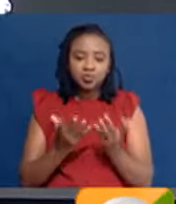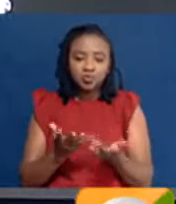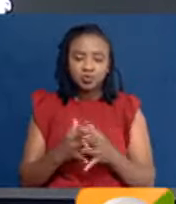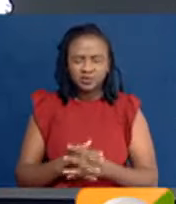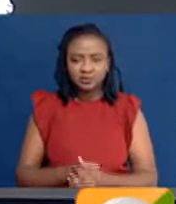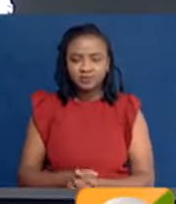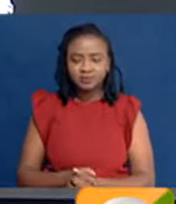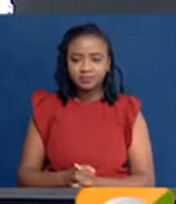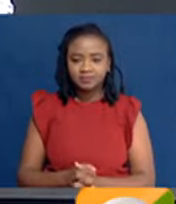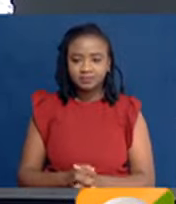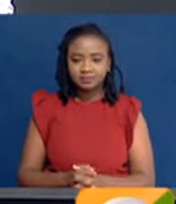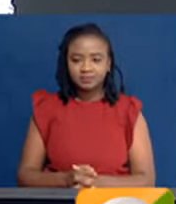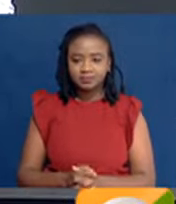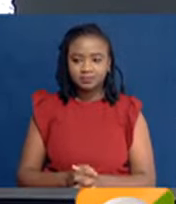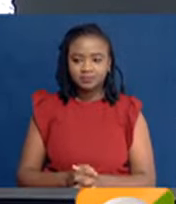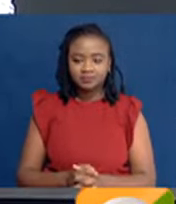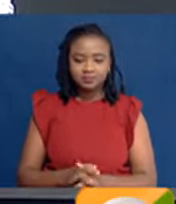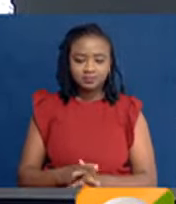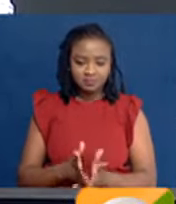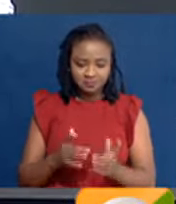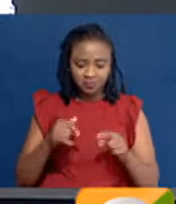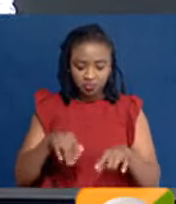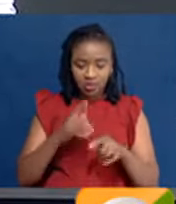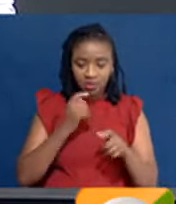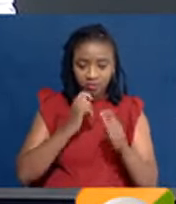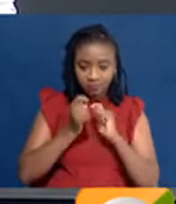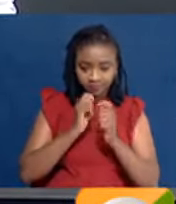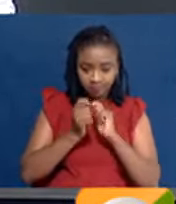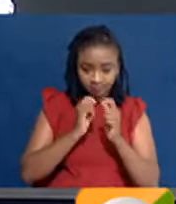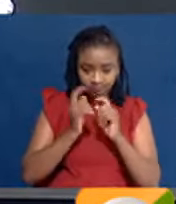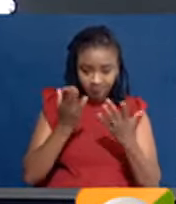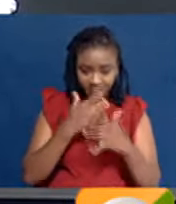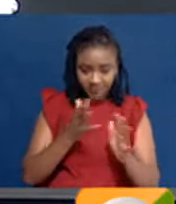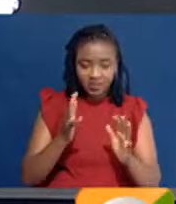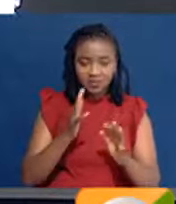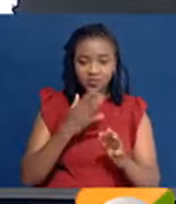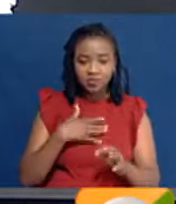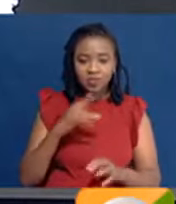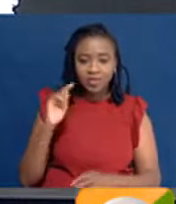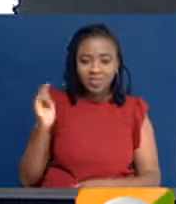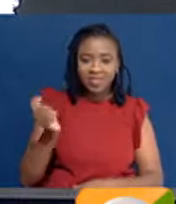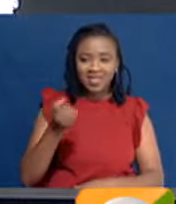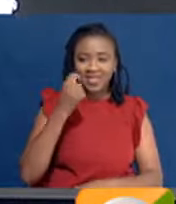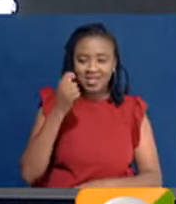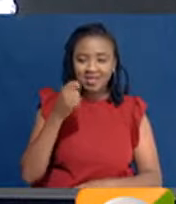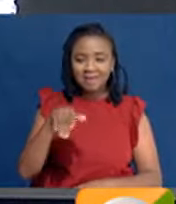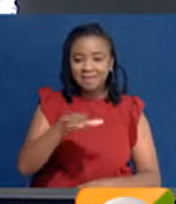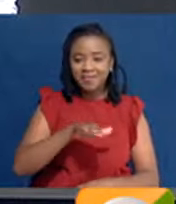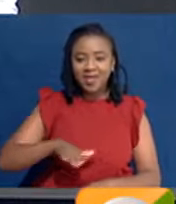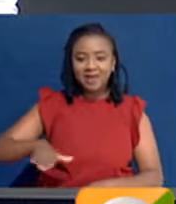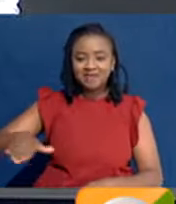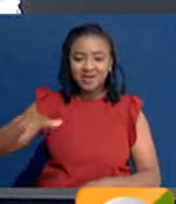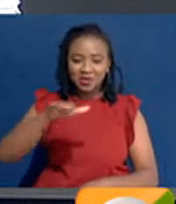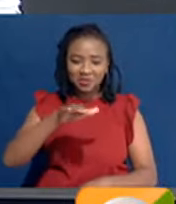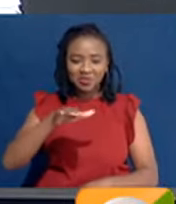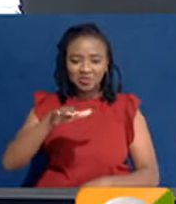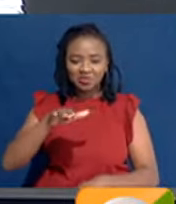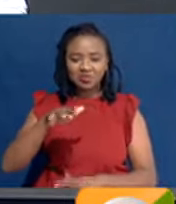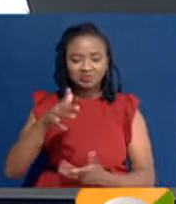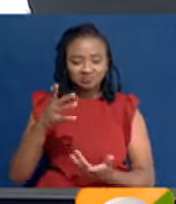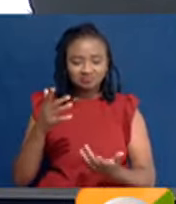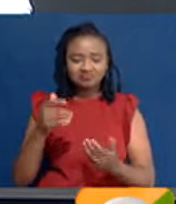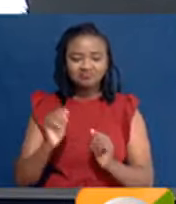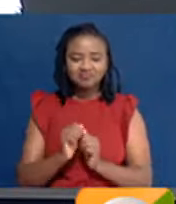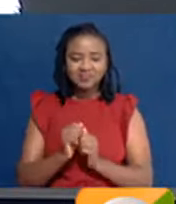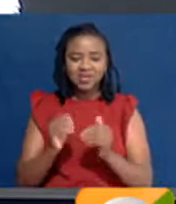Citizen Planet tonight, we sat down with Kenya's environmental royalty, if you will. That's right. Wanjira Maathai, daughter of